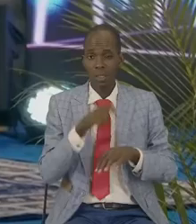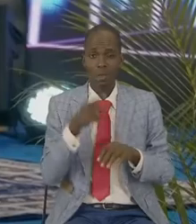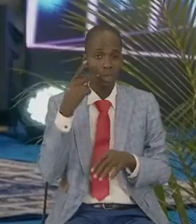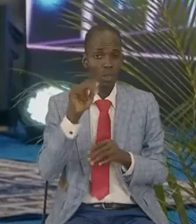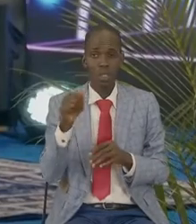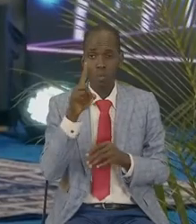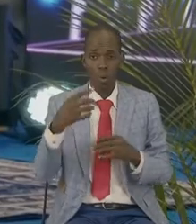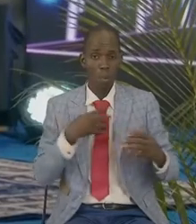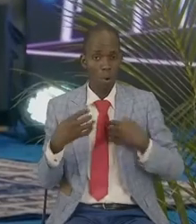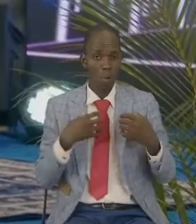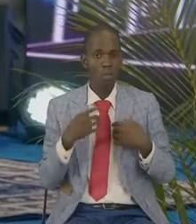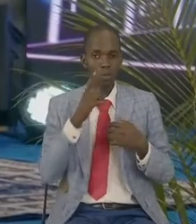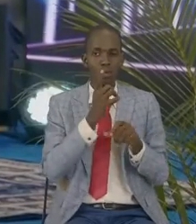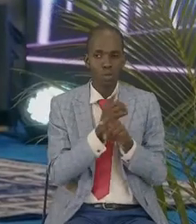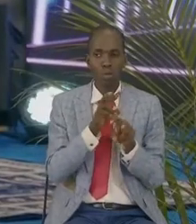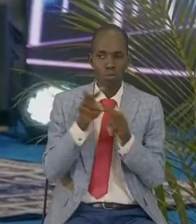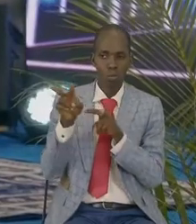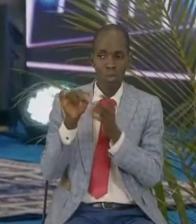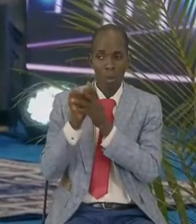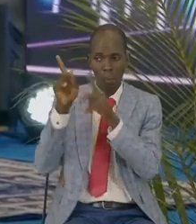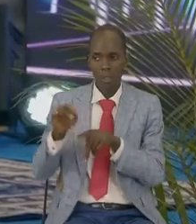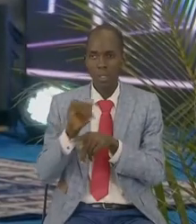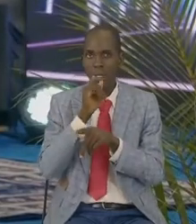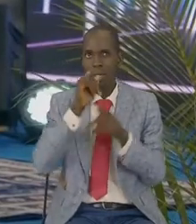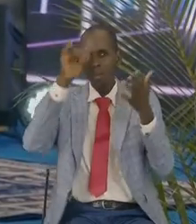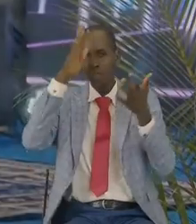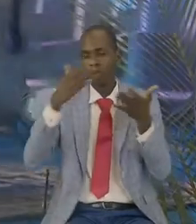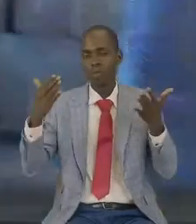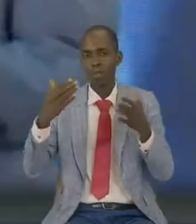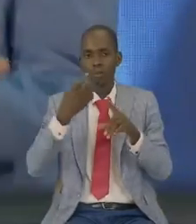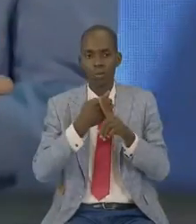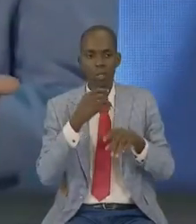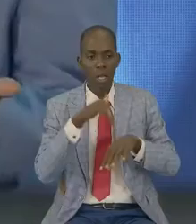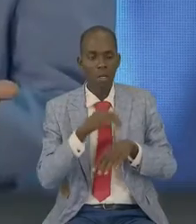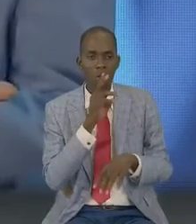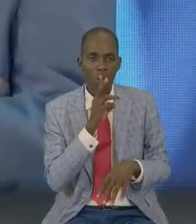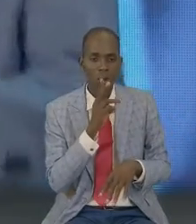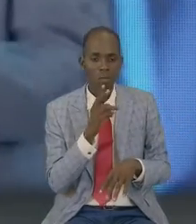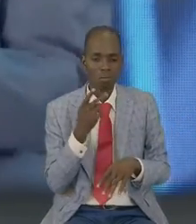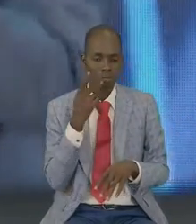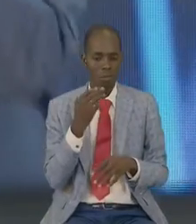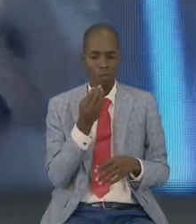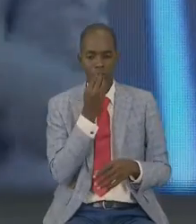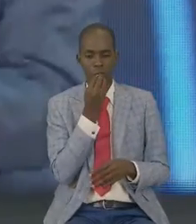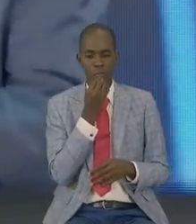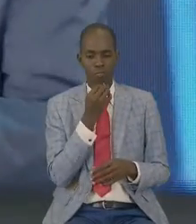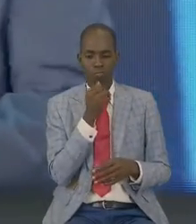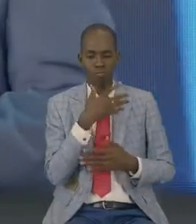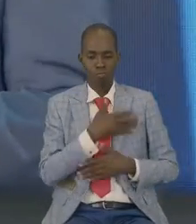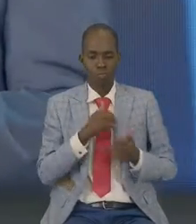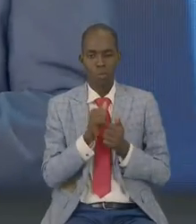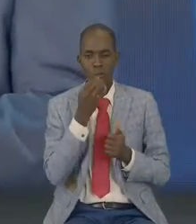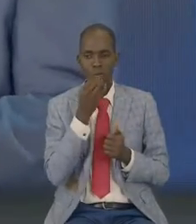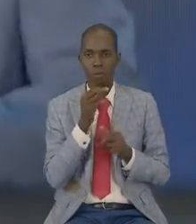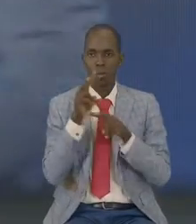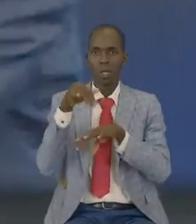murmurs, is looking at something, at the water, at the plate of food. It's looking at the face of